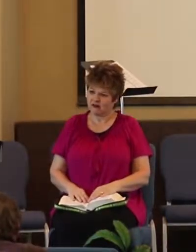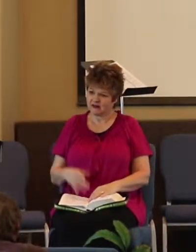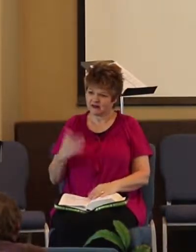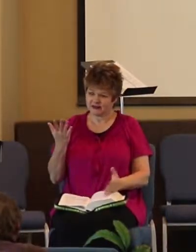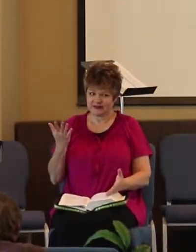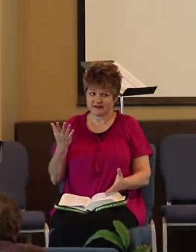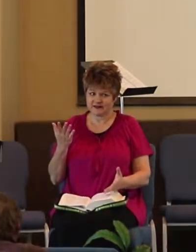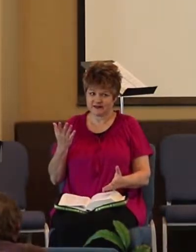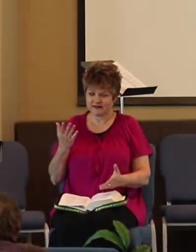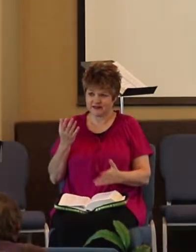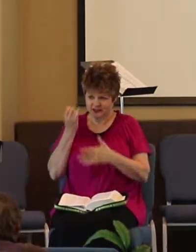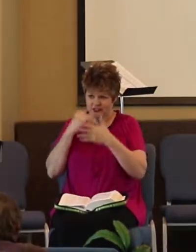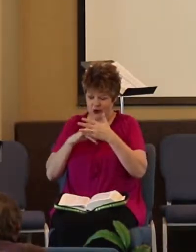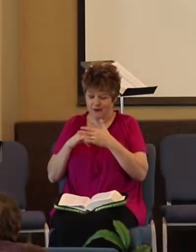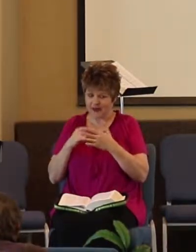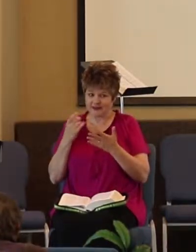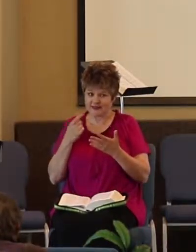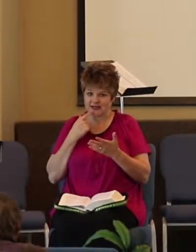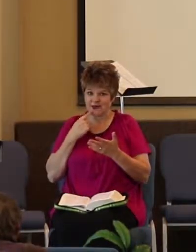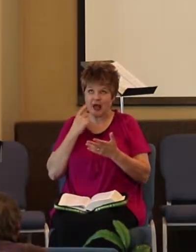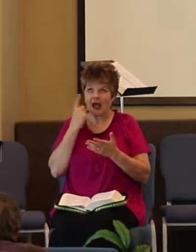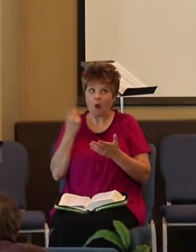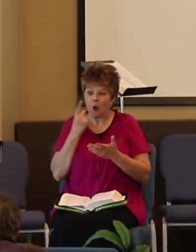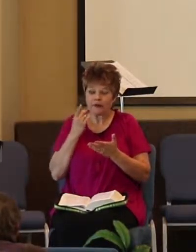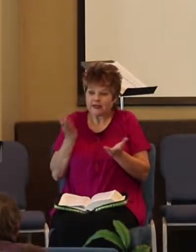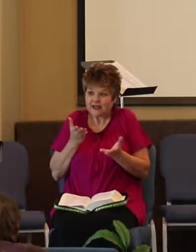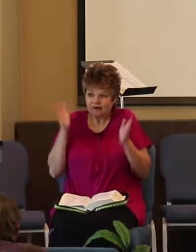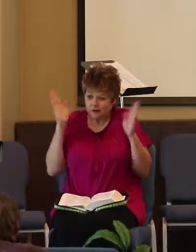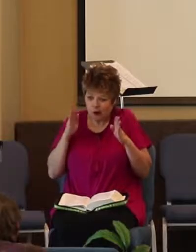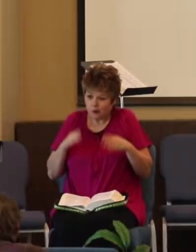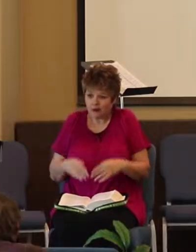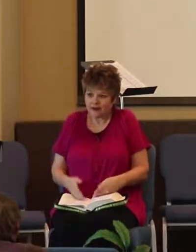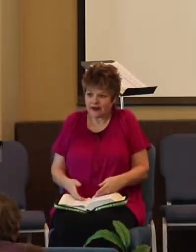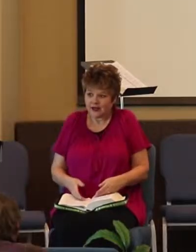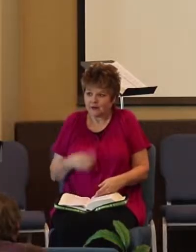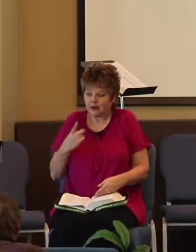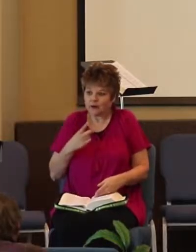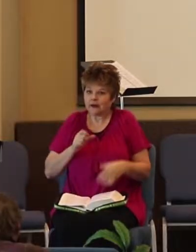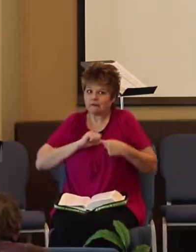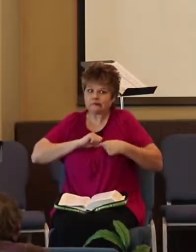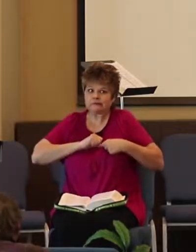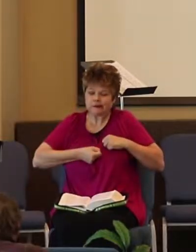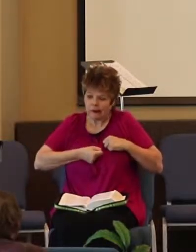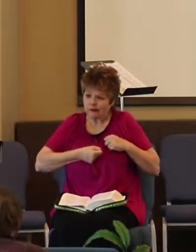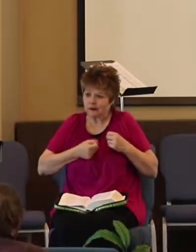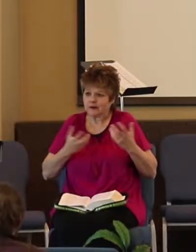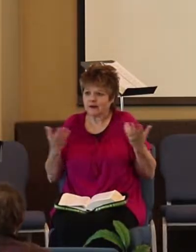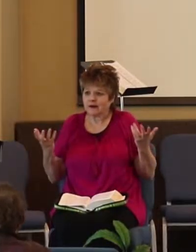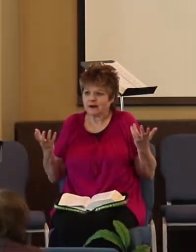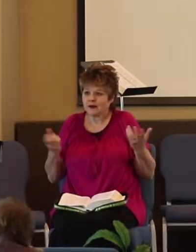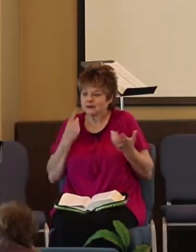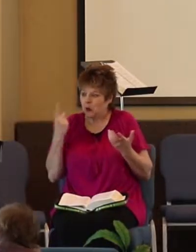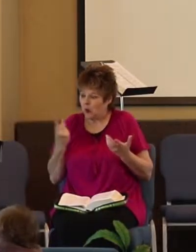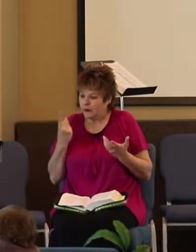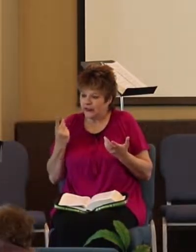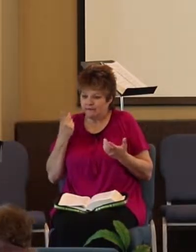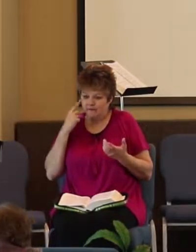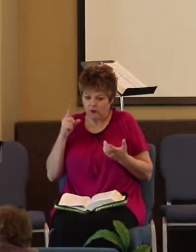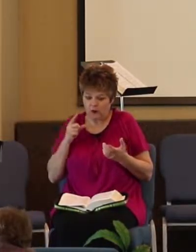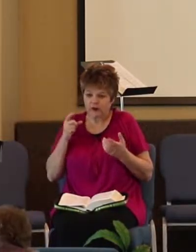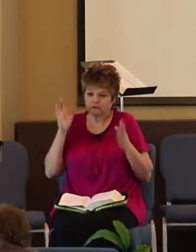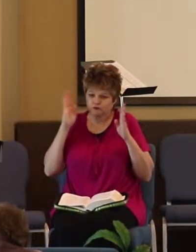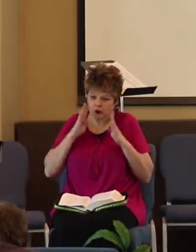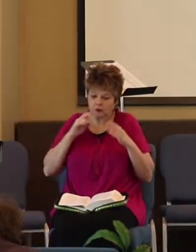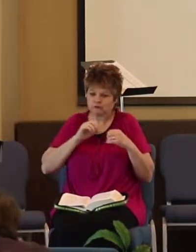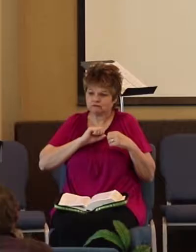That's his mindset. God, am I only here for trouble? Am I only here for sorrow? And was it only for trouble